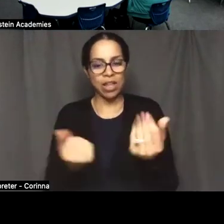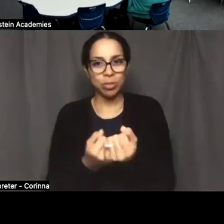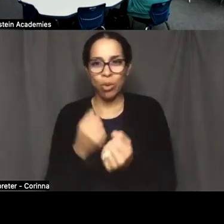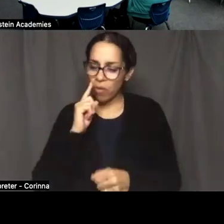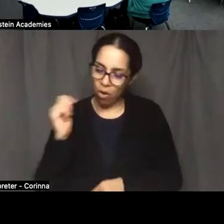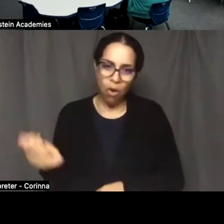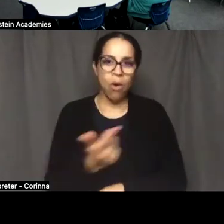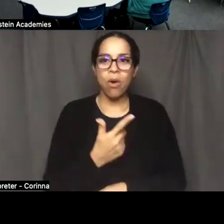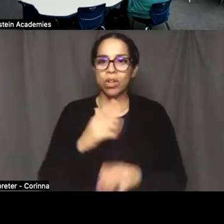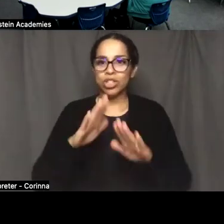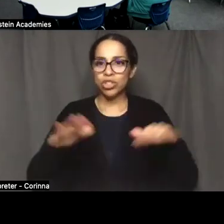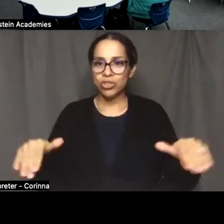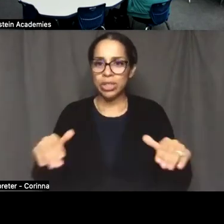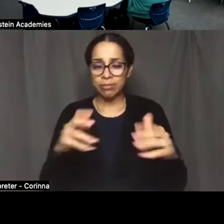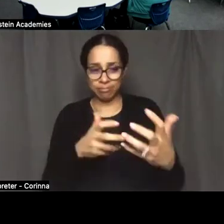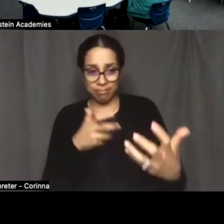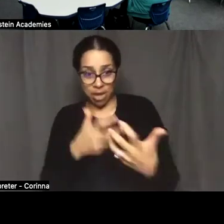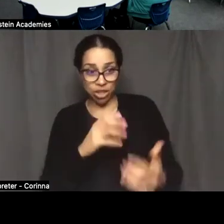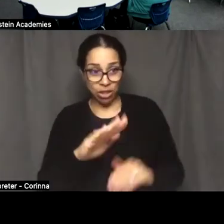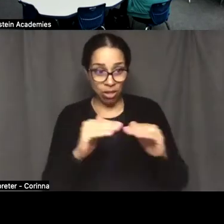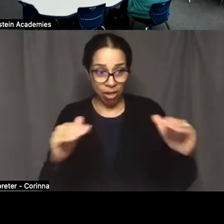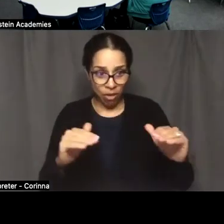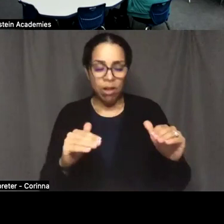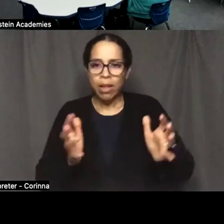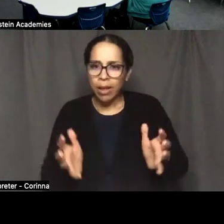and keep them going further.